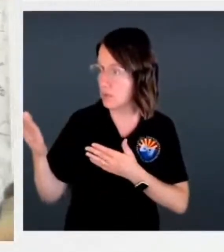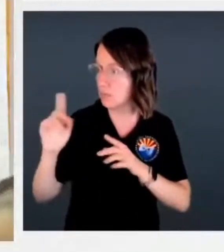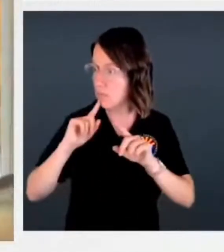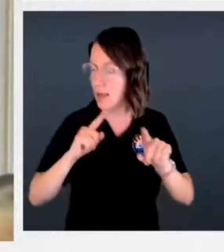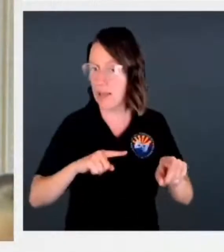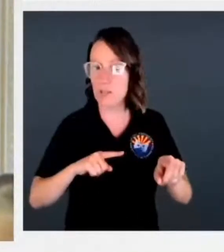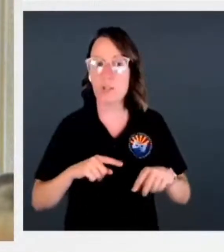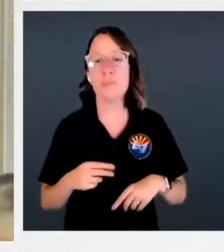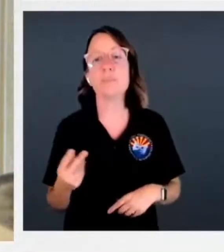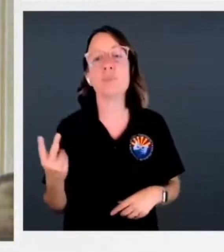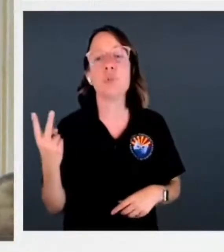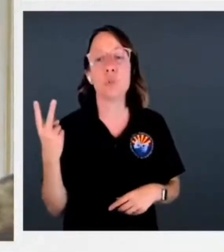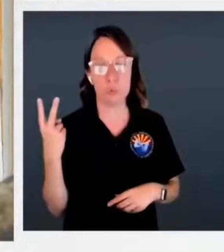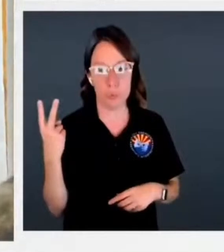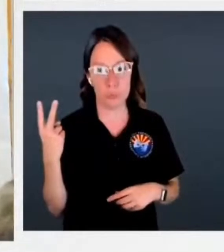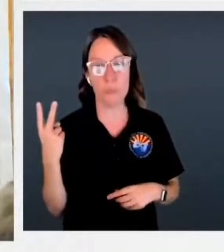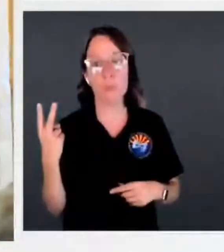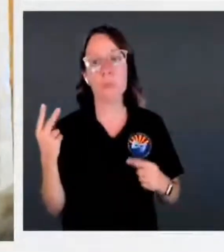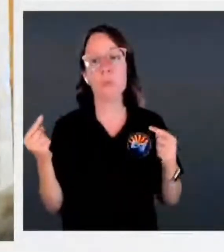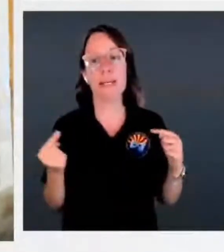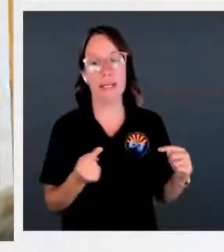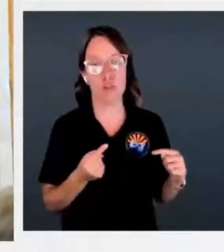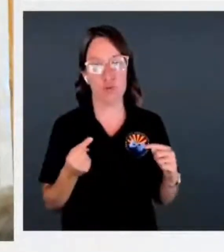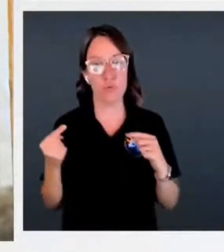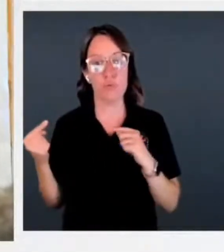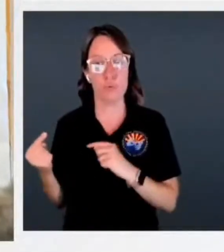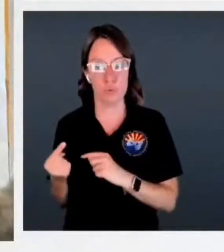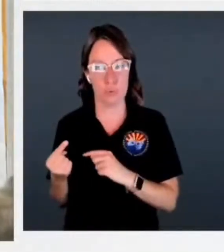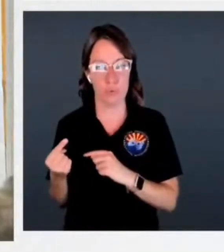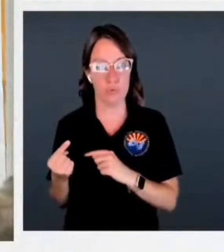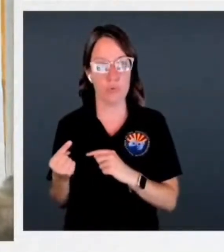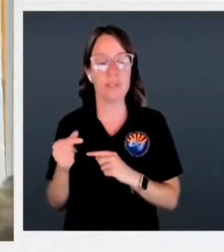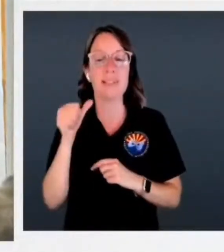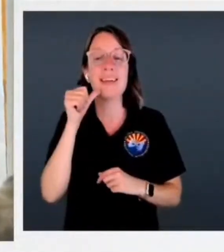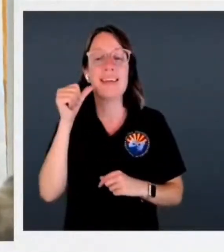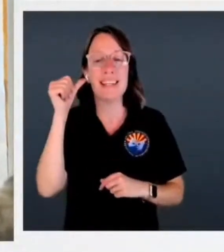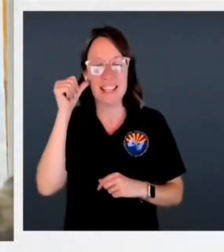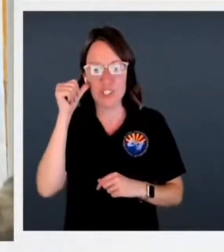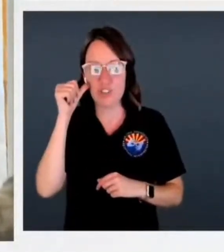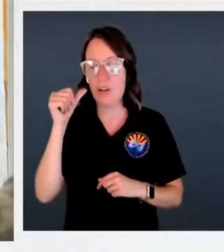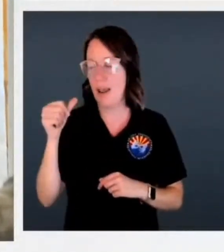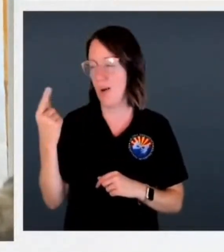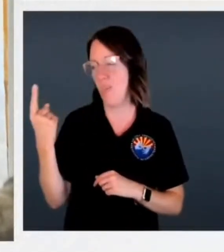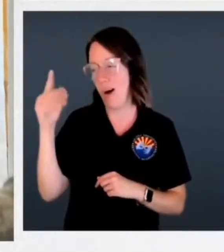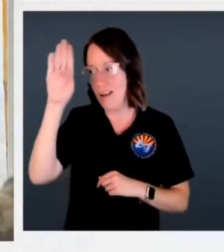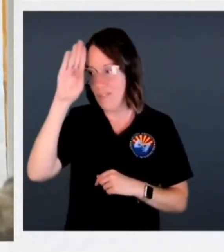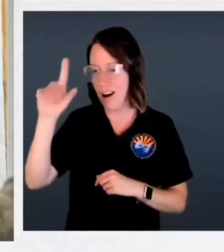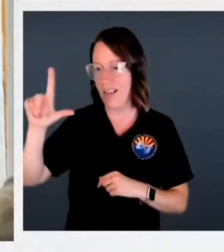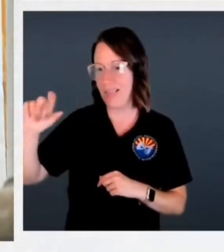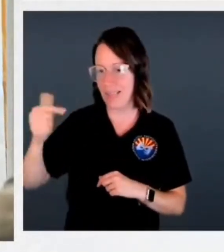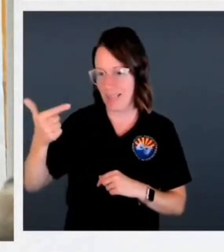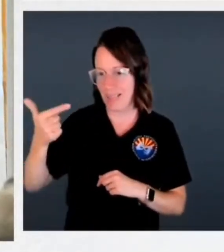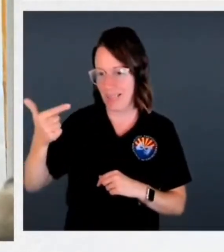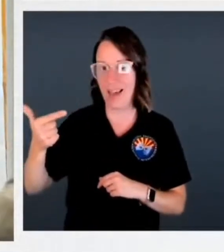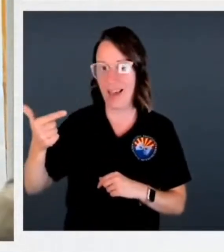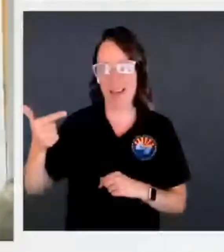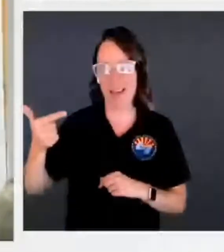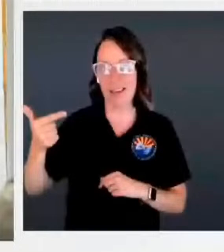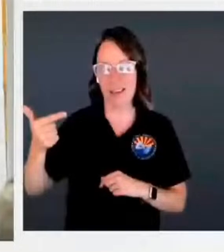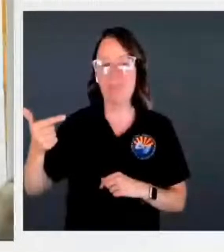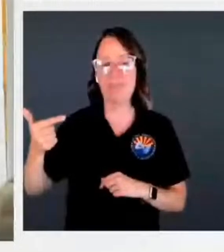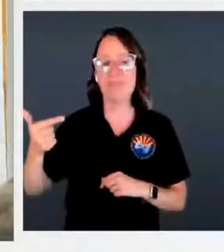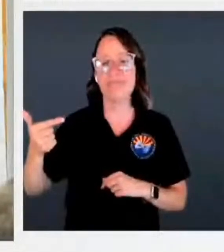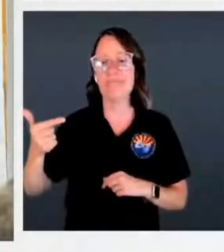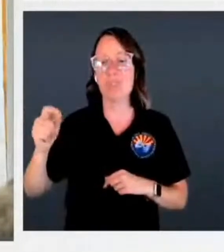We've had 2 reportable injuries. Yesterday, we actually had a firefighter that had a fractured leg that we had to hoist out of the fire here in Patterson